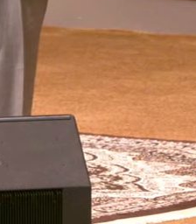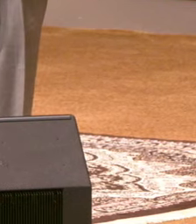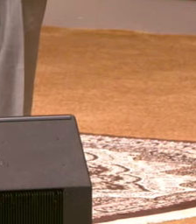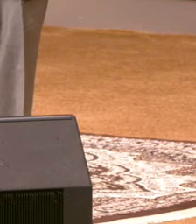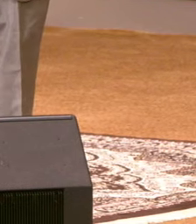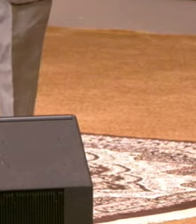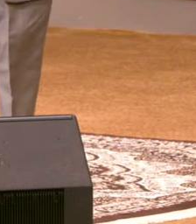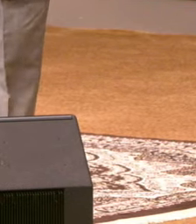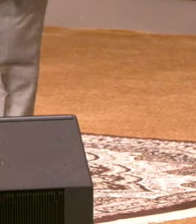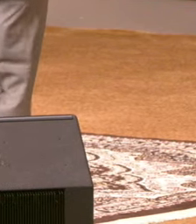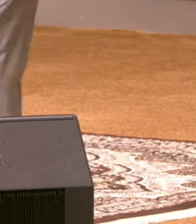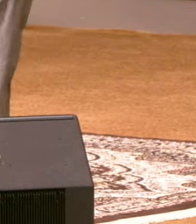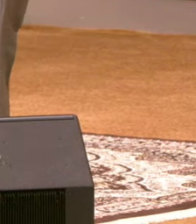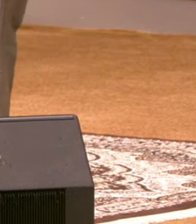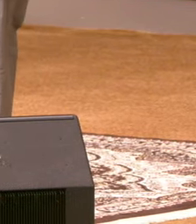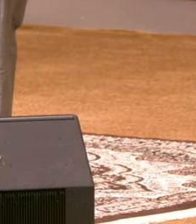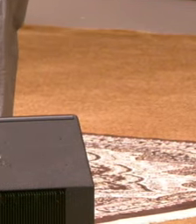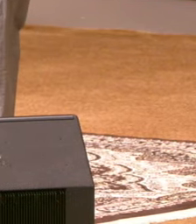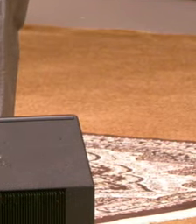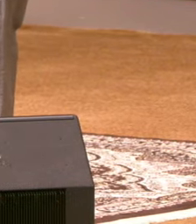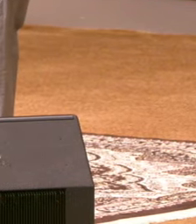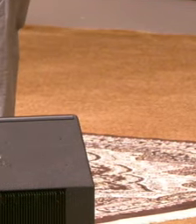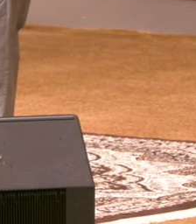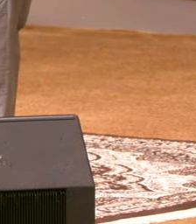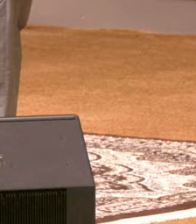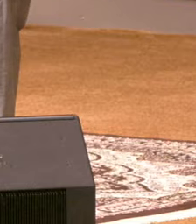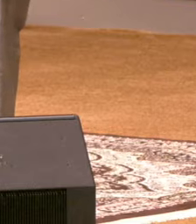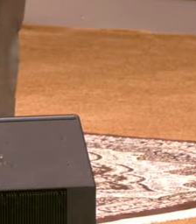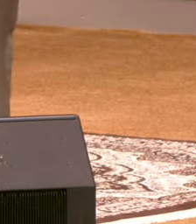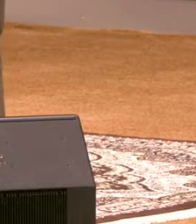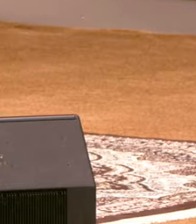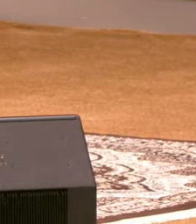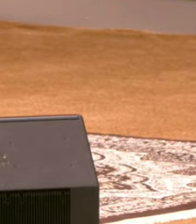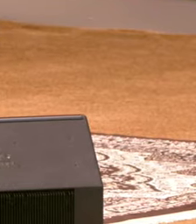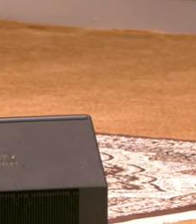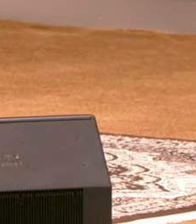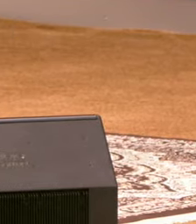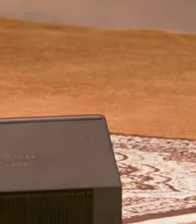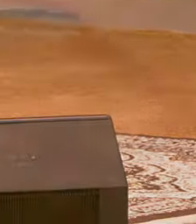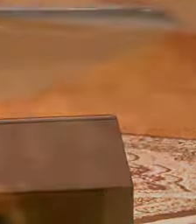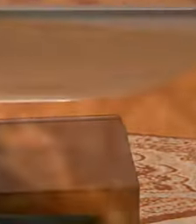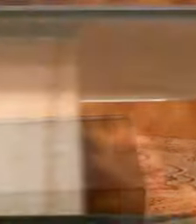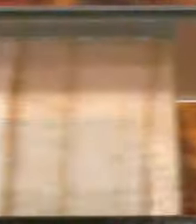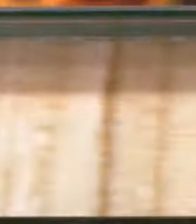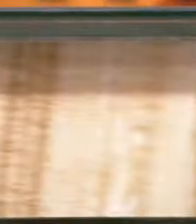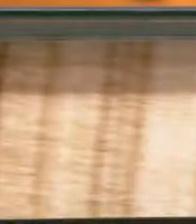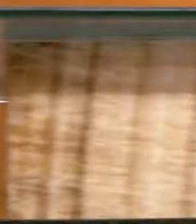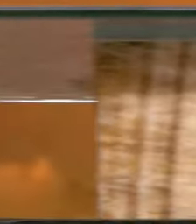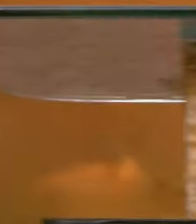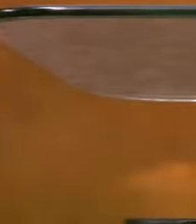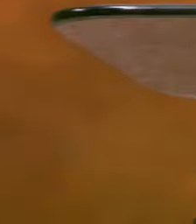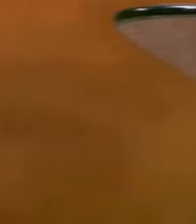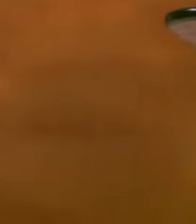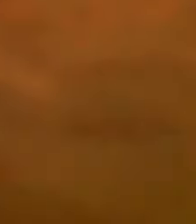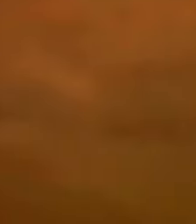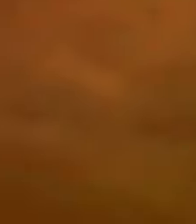past, whatever you've not done in the past, you have faith. And that faith, just repent, just turn around and